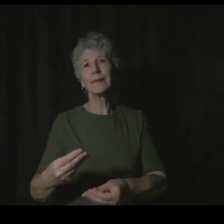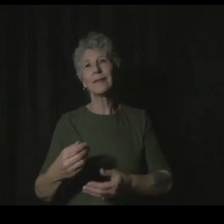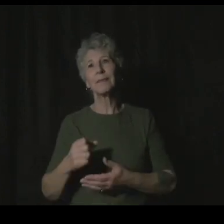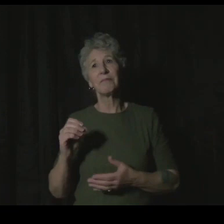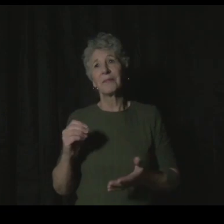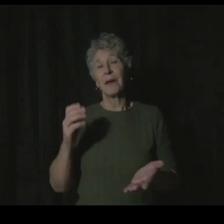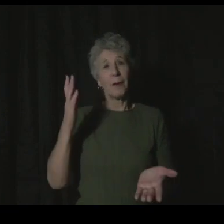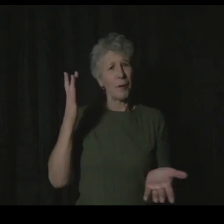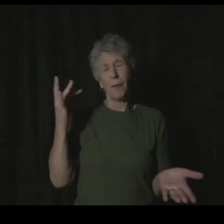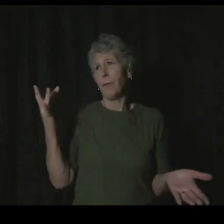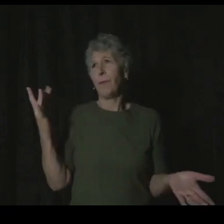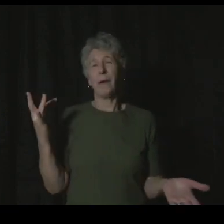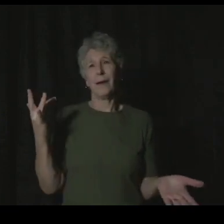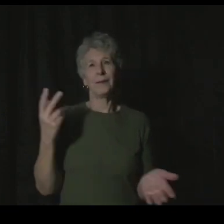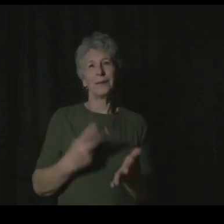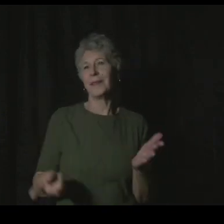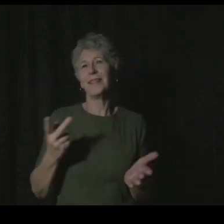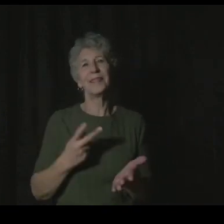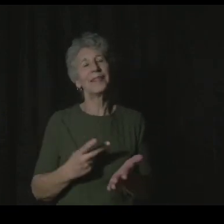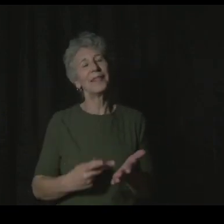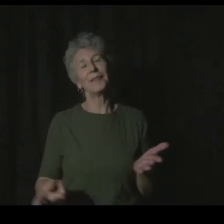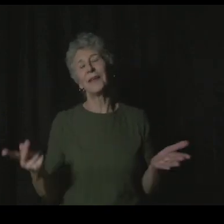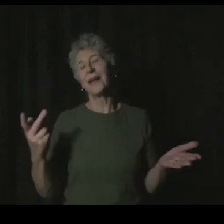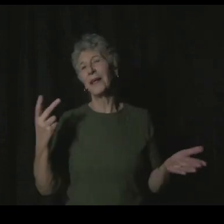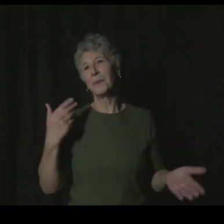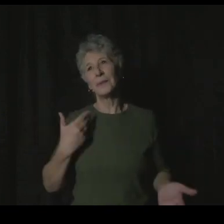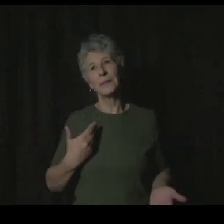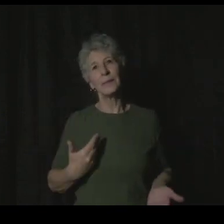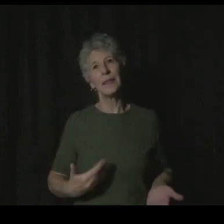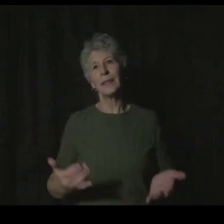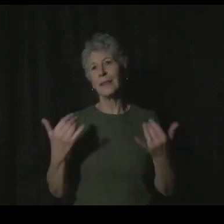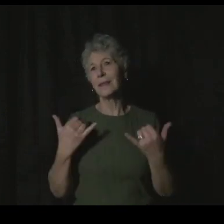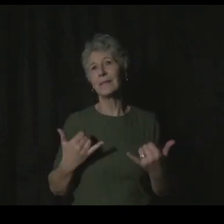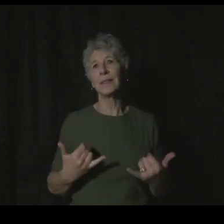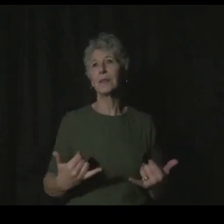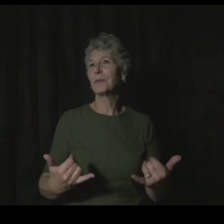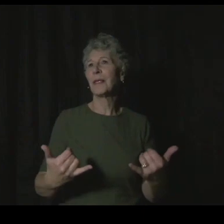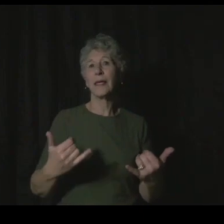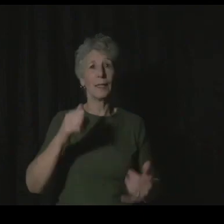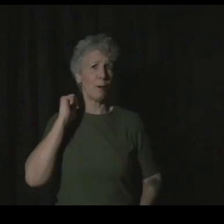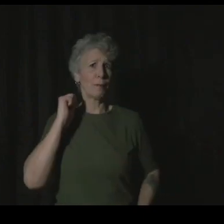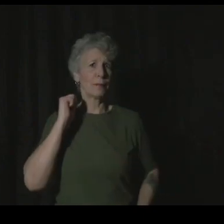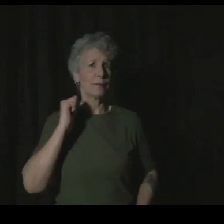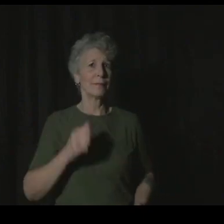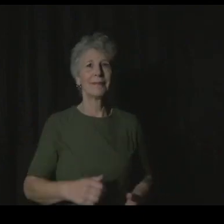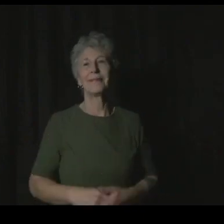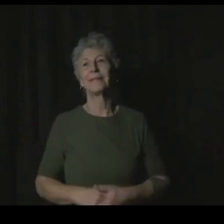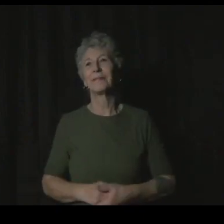generations. So why would he fail now? He